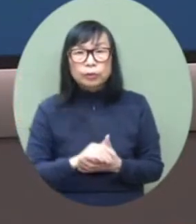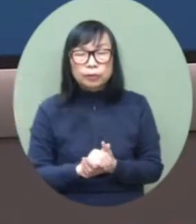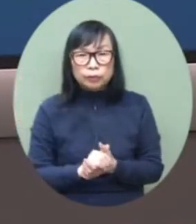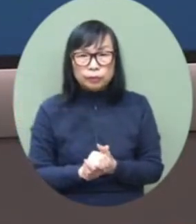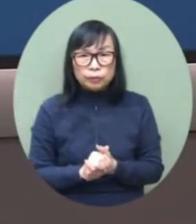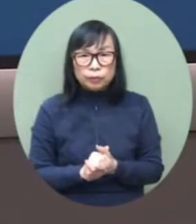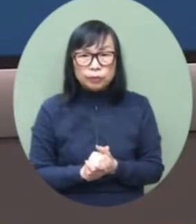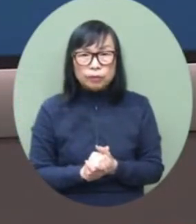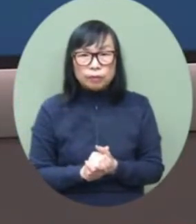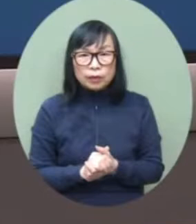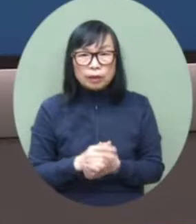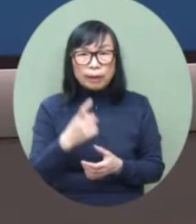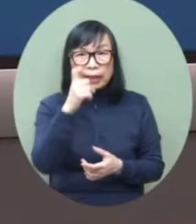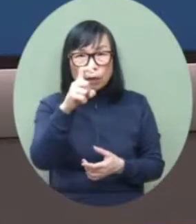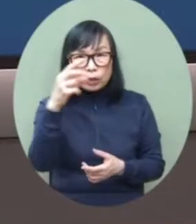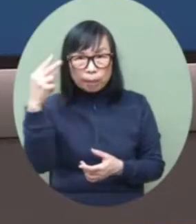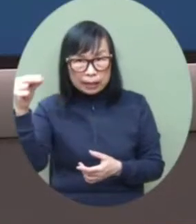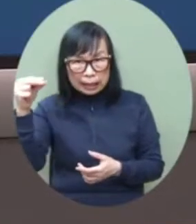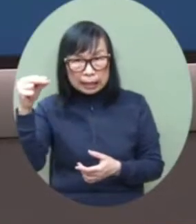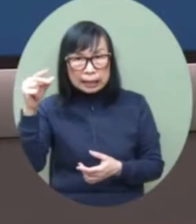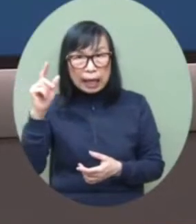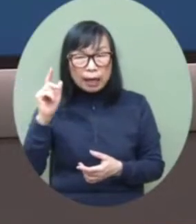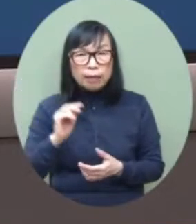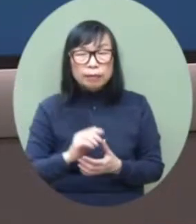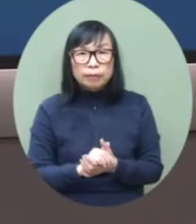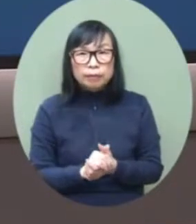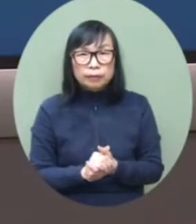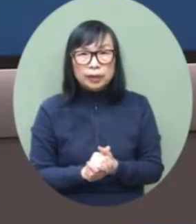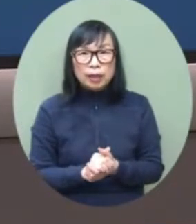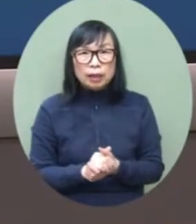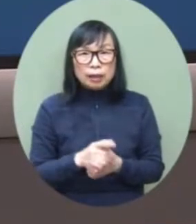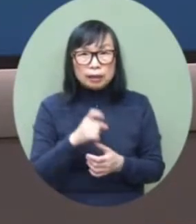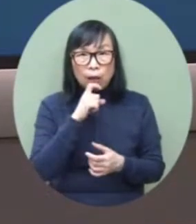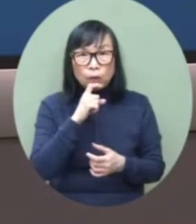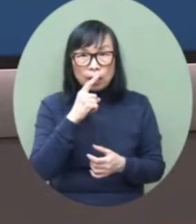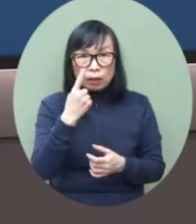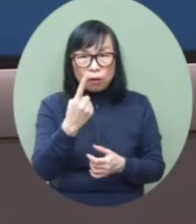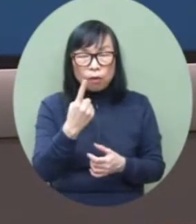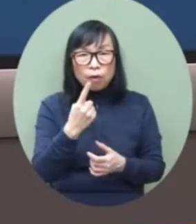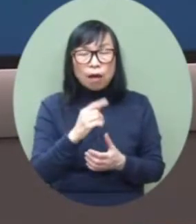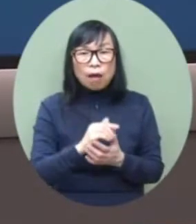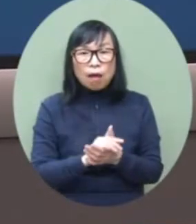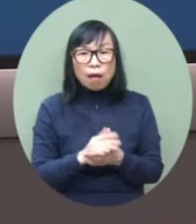93-year-olds who are in critical condition, 97. And one of them,